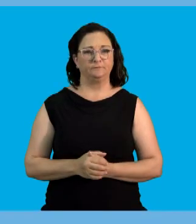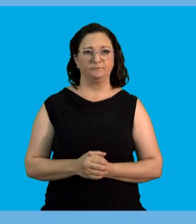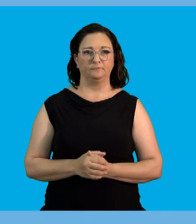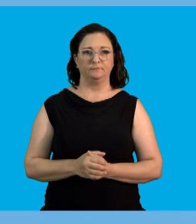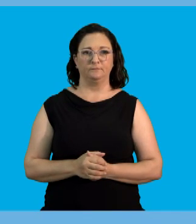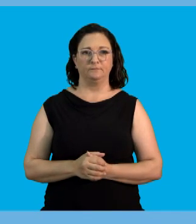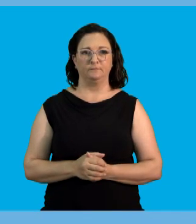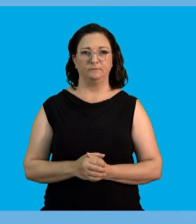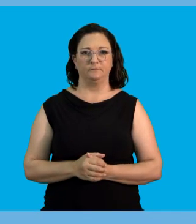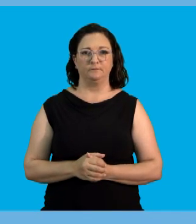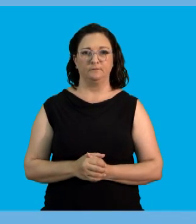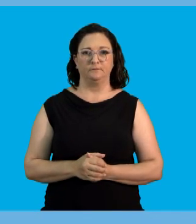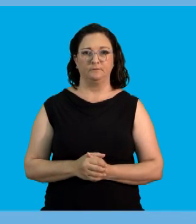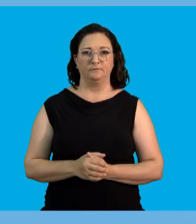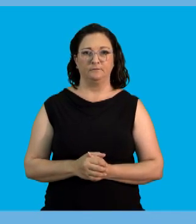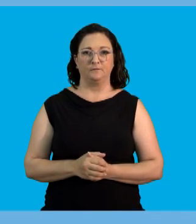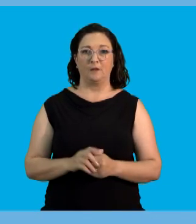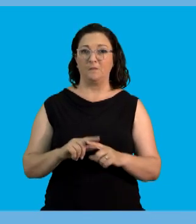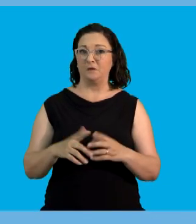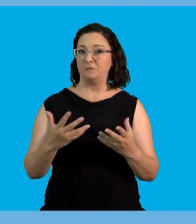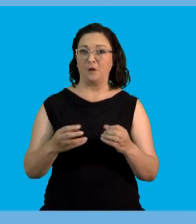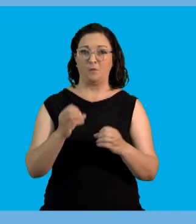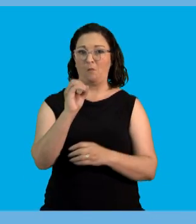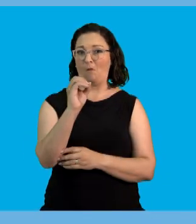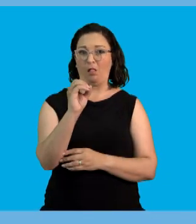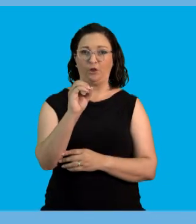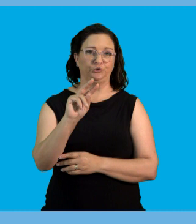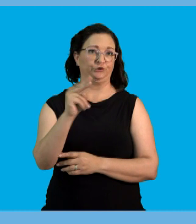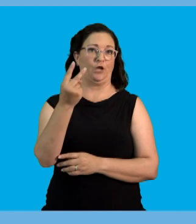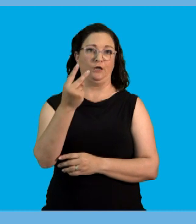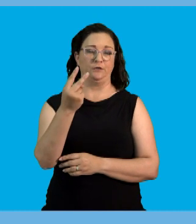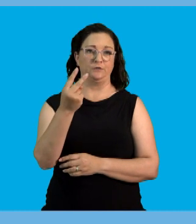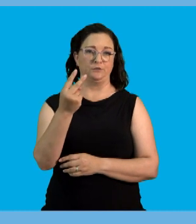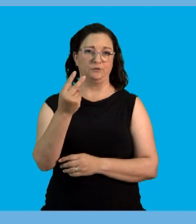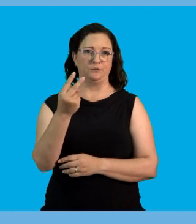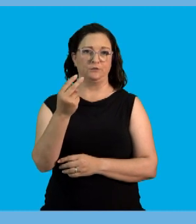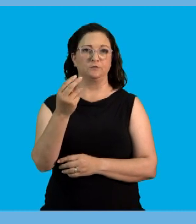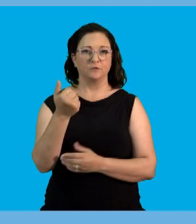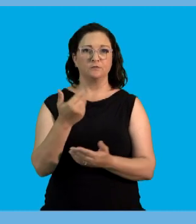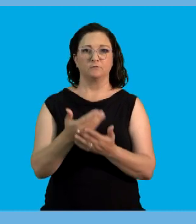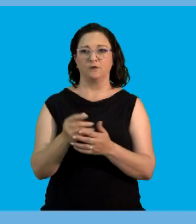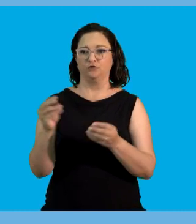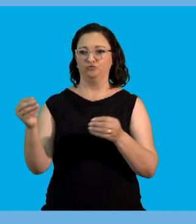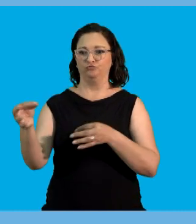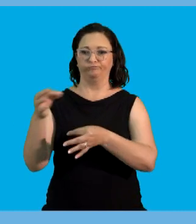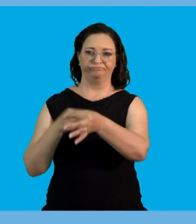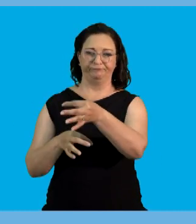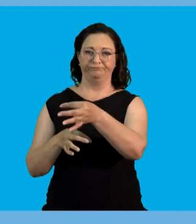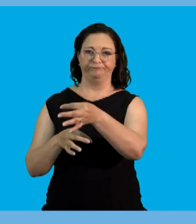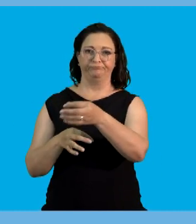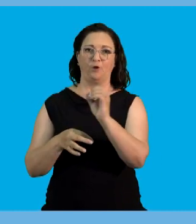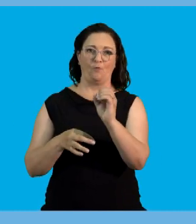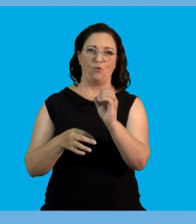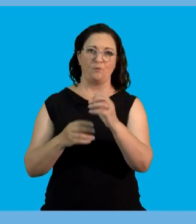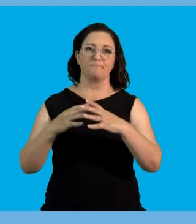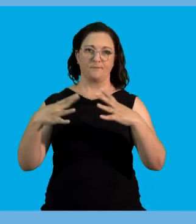is an intrinsic property. Unless I change the ball altogether and use a slightly bigger ball, then we can say the mass has increased.